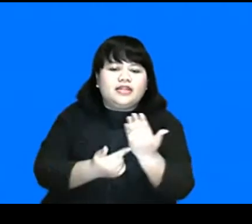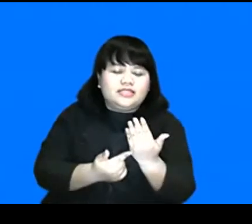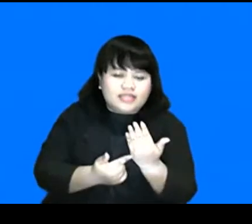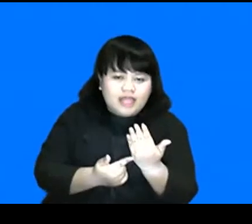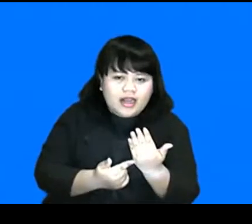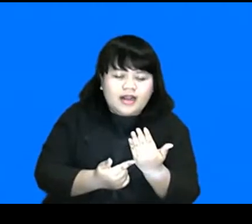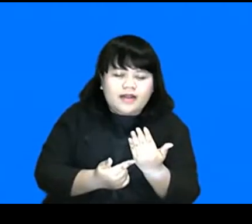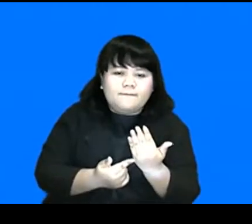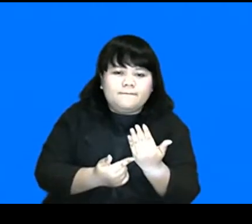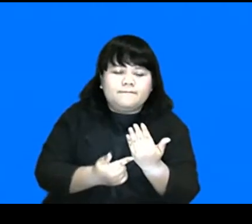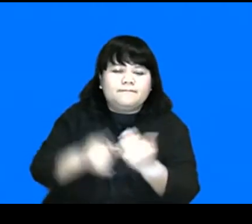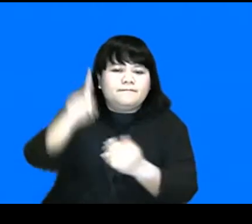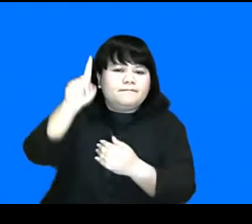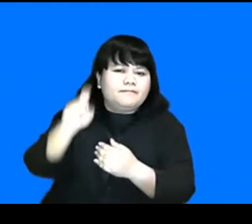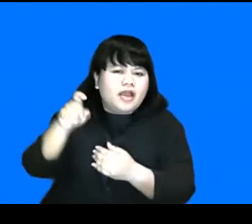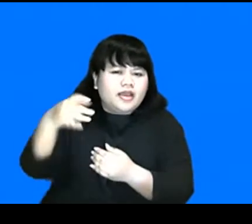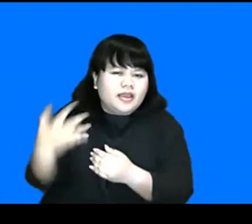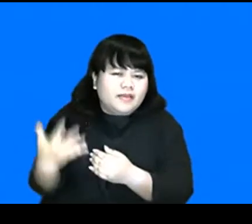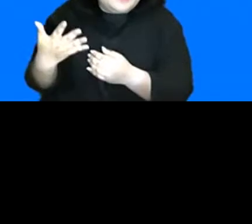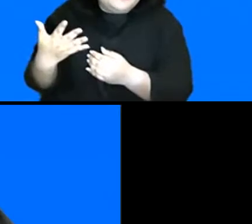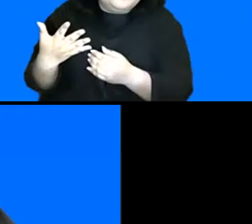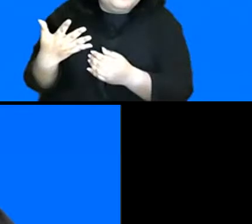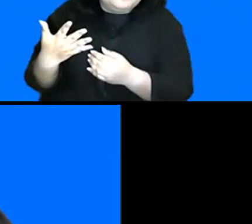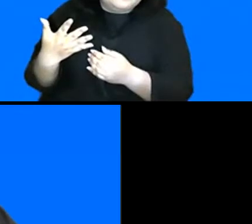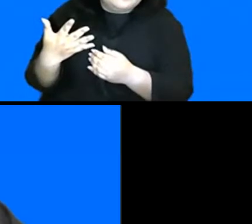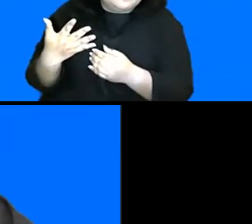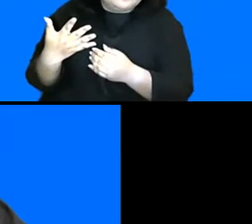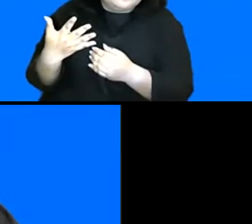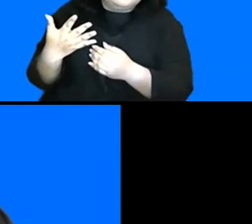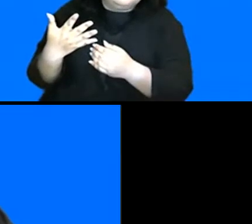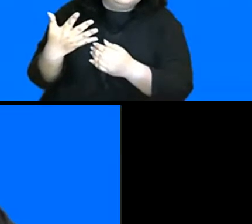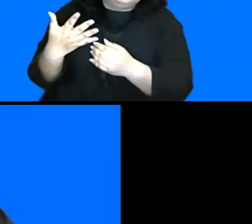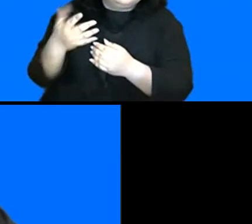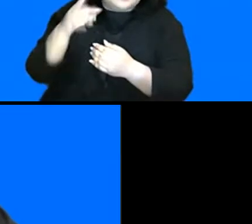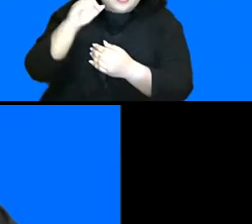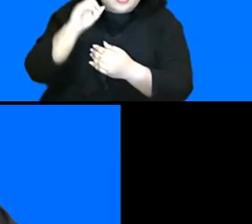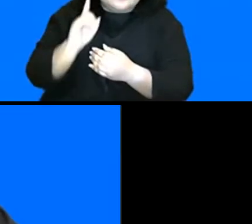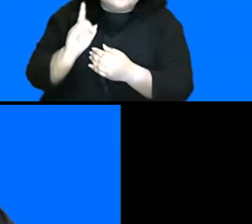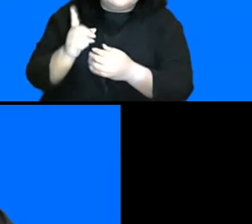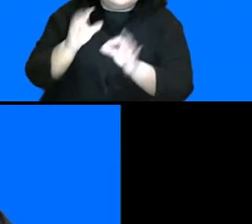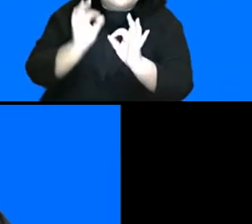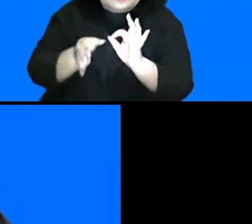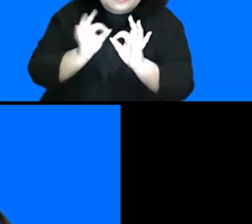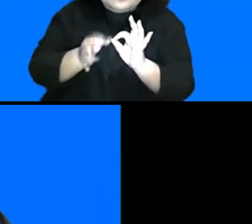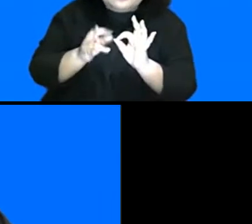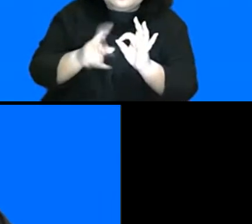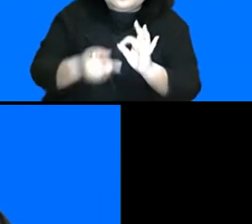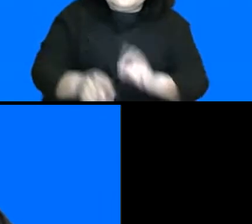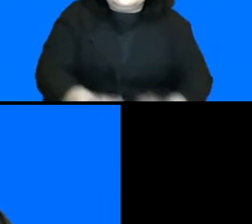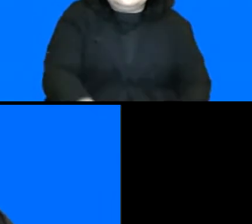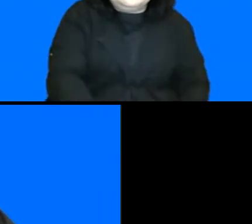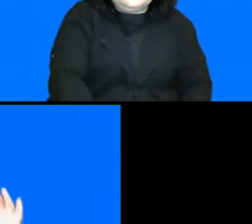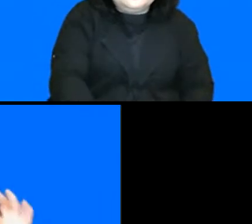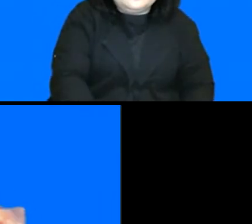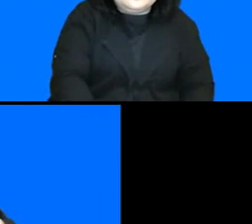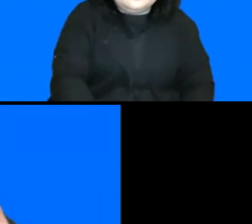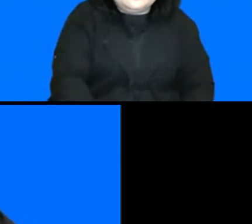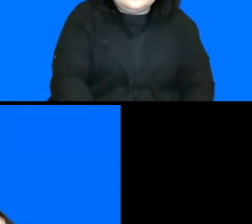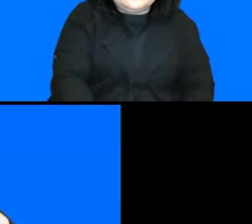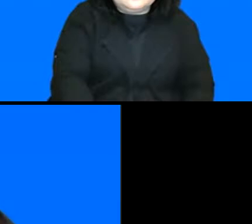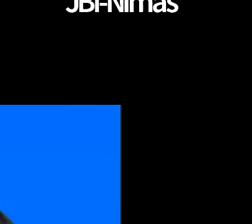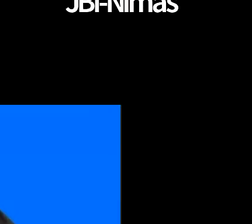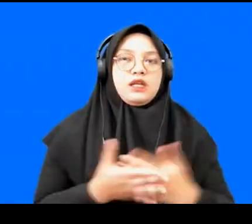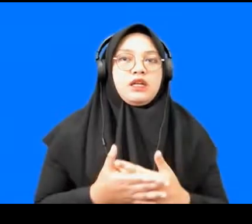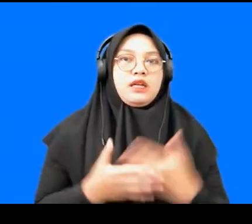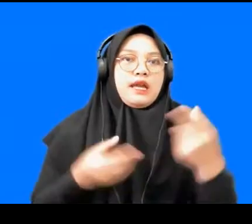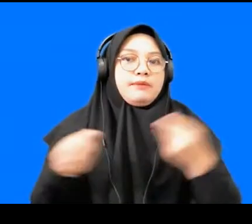asset class? So there's a whole new kind of administration that needs to be put in by our governments mm-hmm.